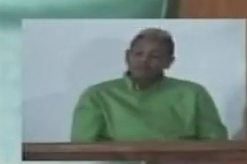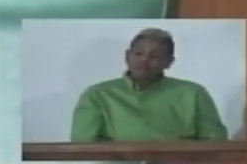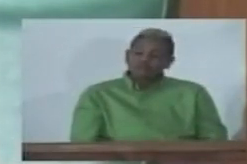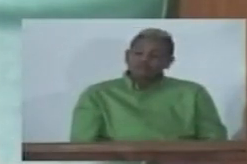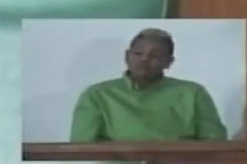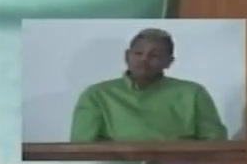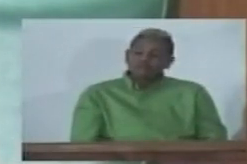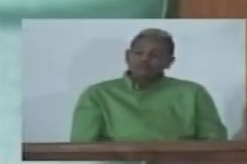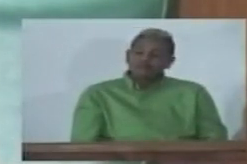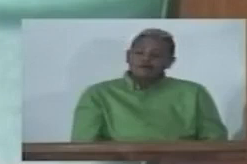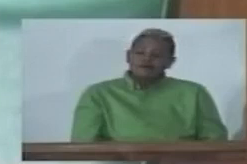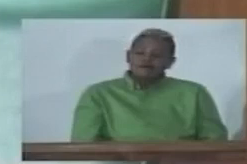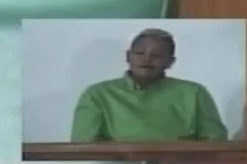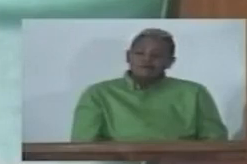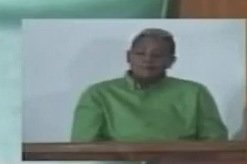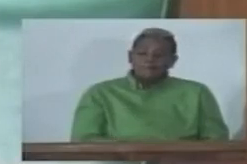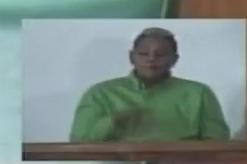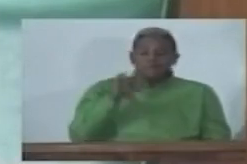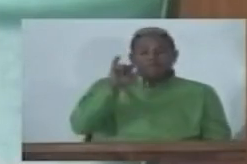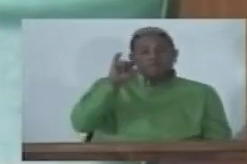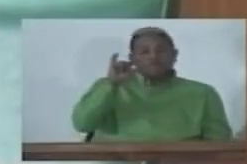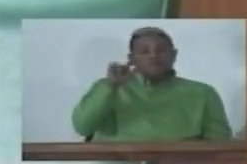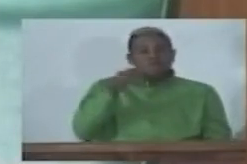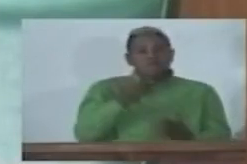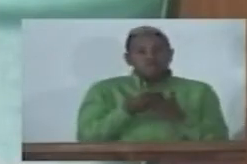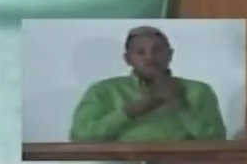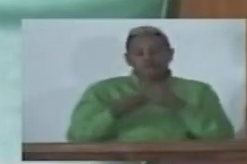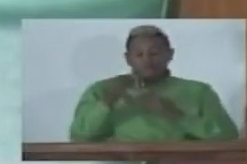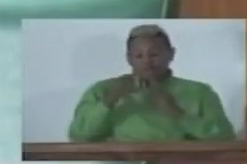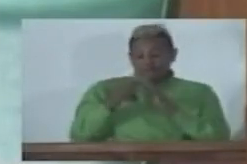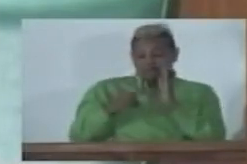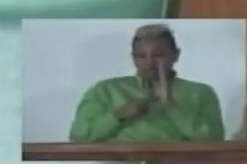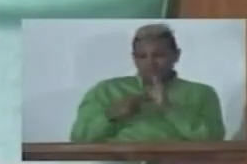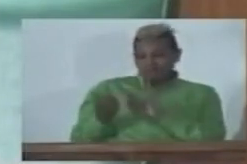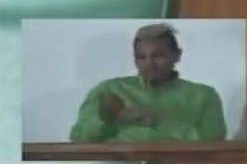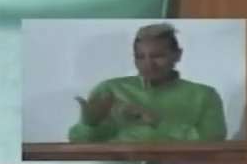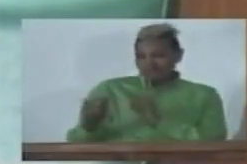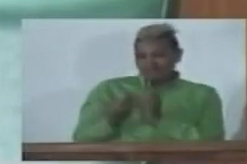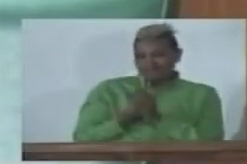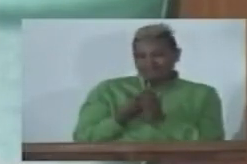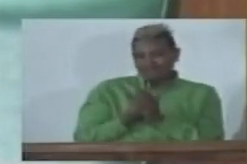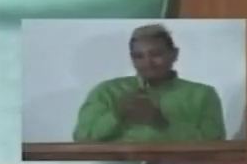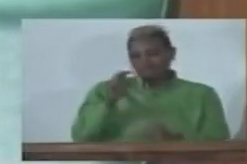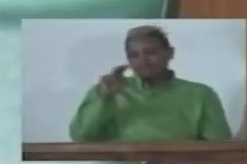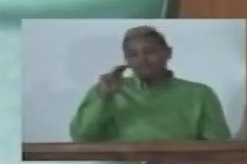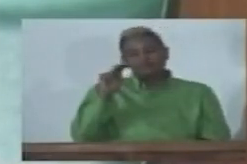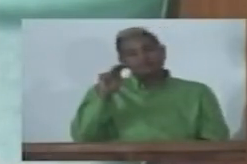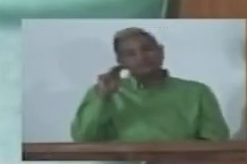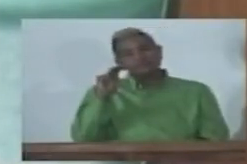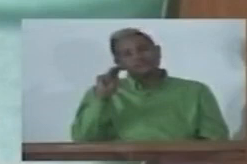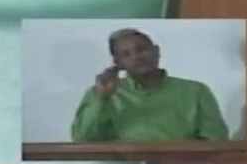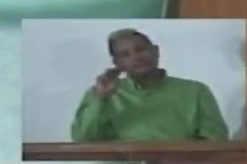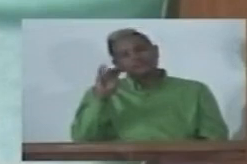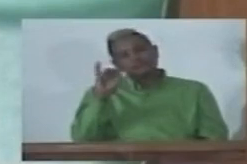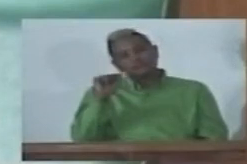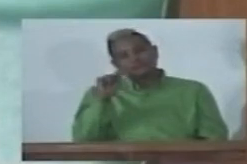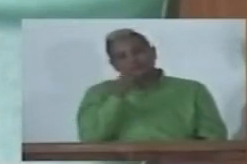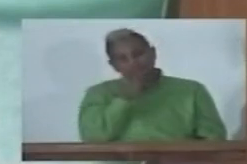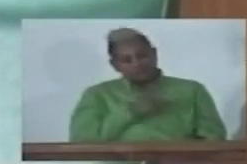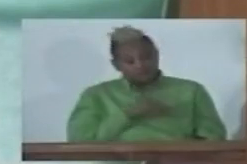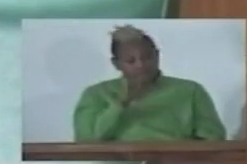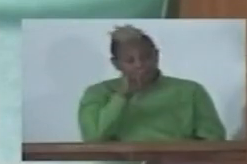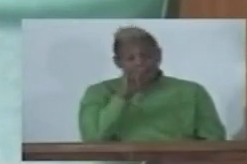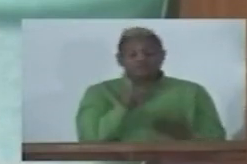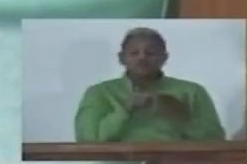The Airports Economic Regulation Expansion Fund, Norman Manley International Airport Regulations